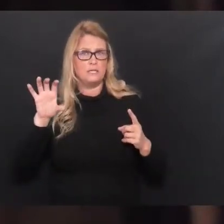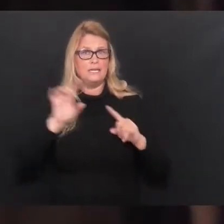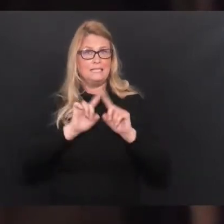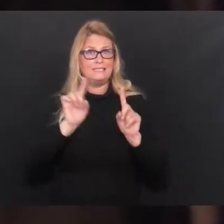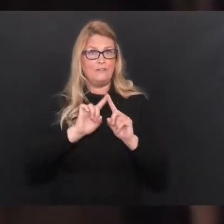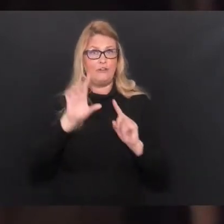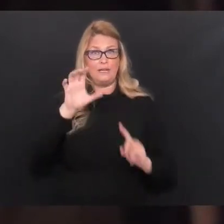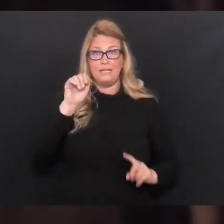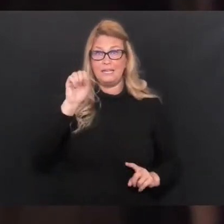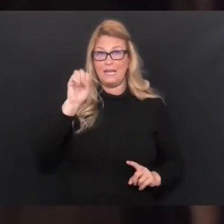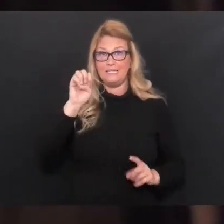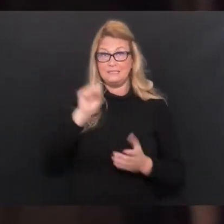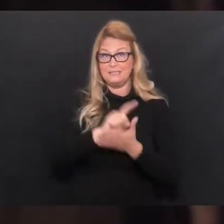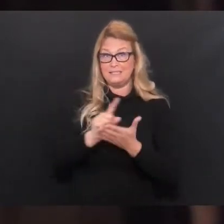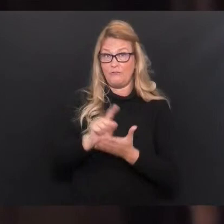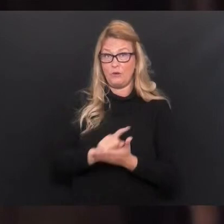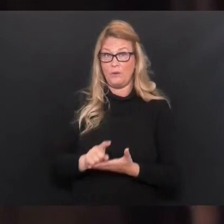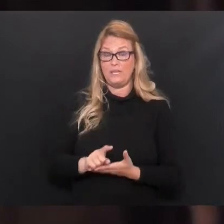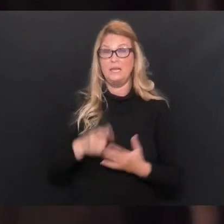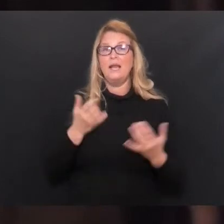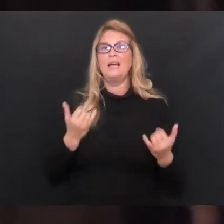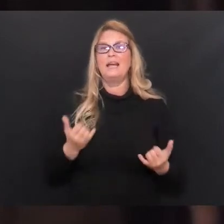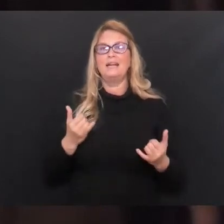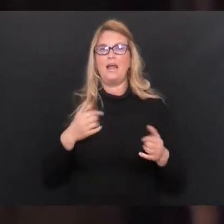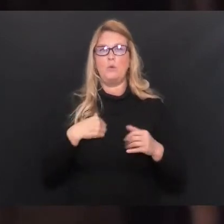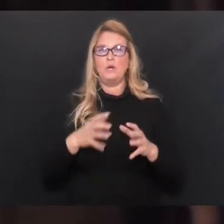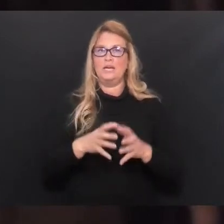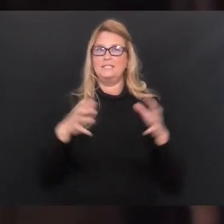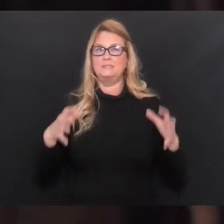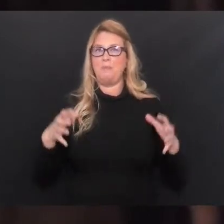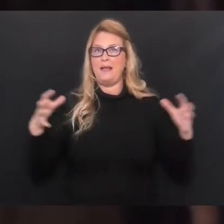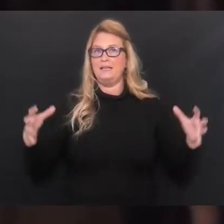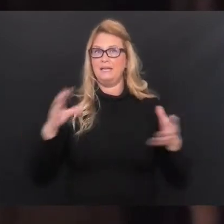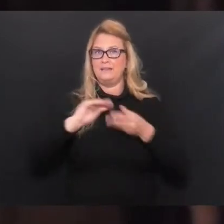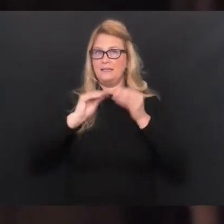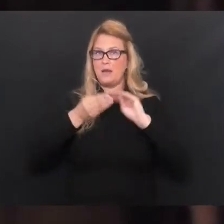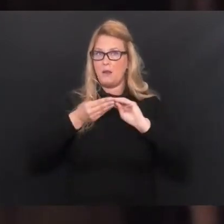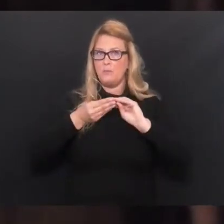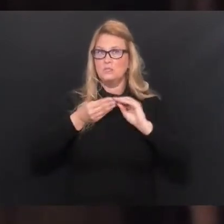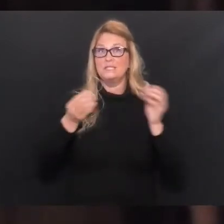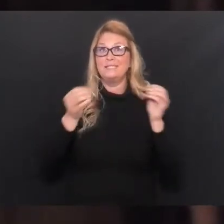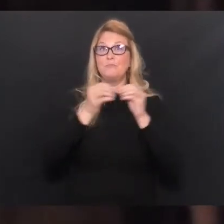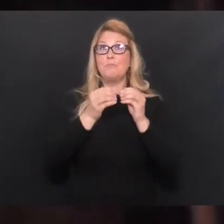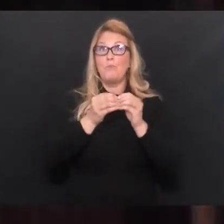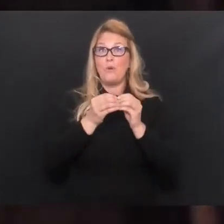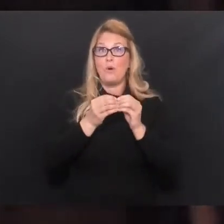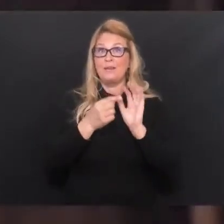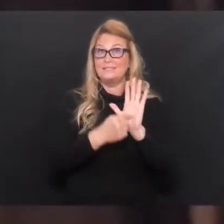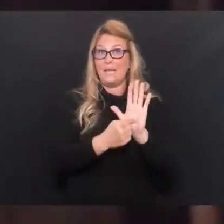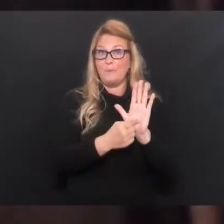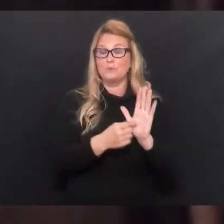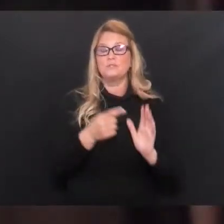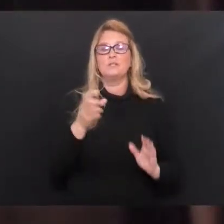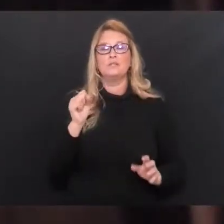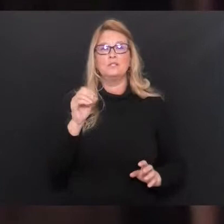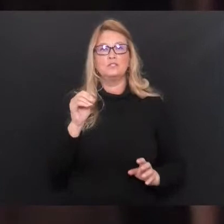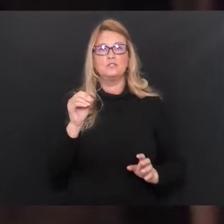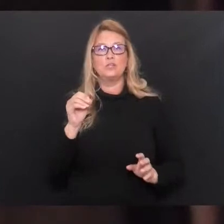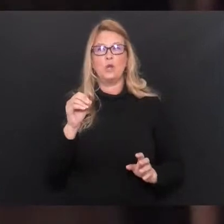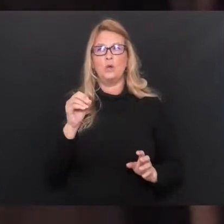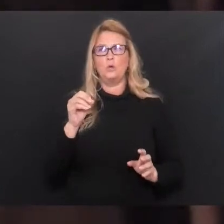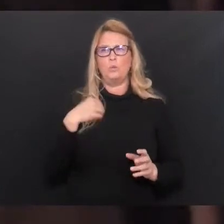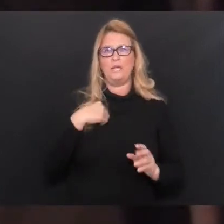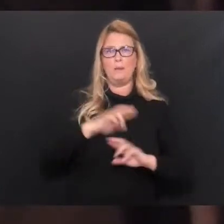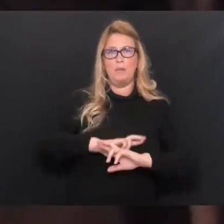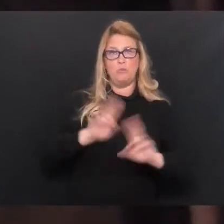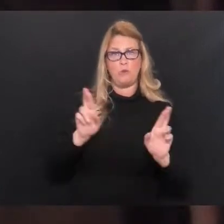cases a week, and we are expanding those numbers as we get more samples. Just as a really quick primer for